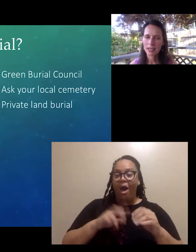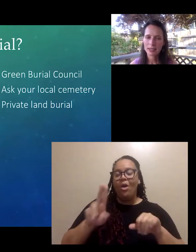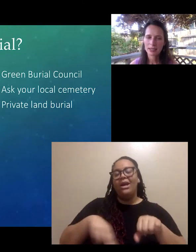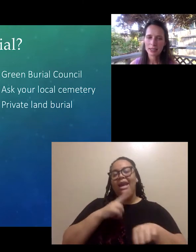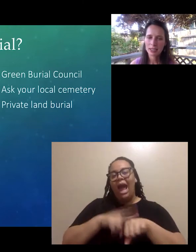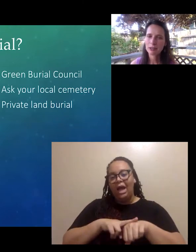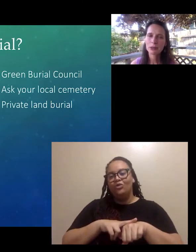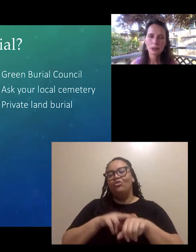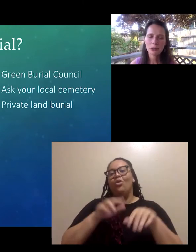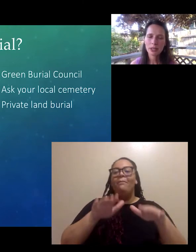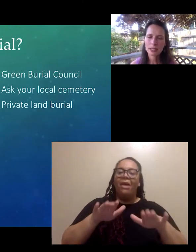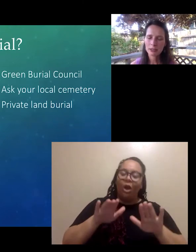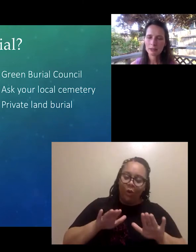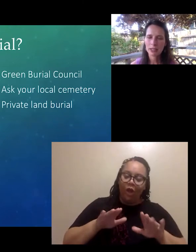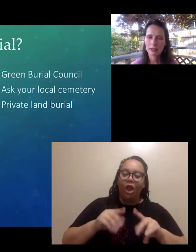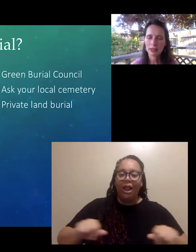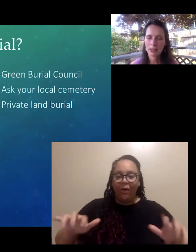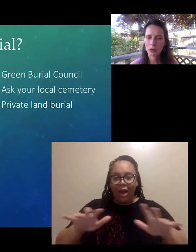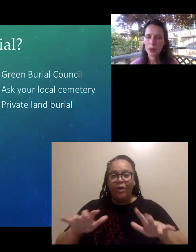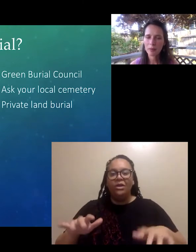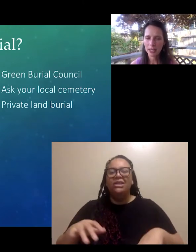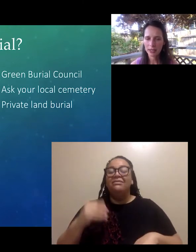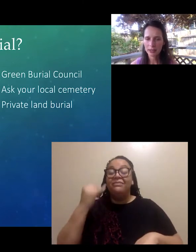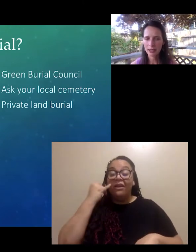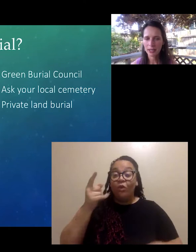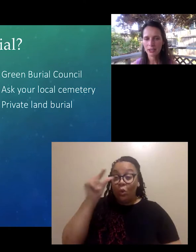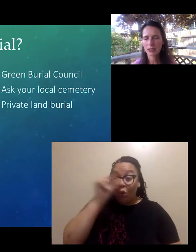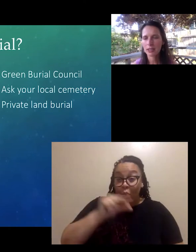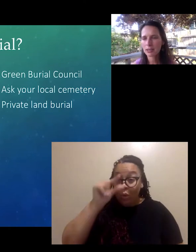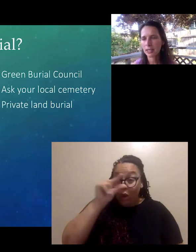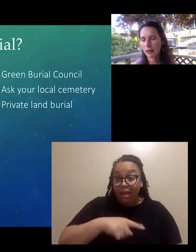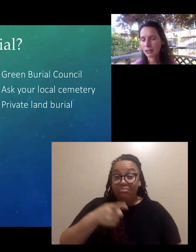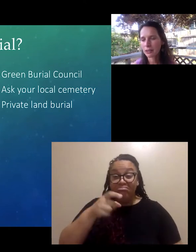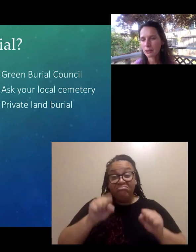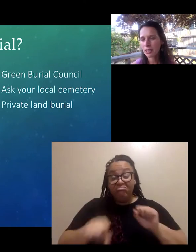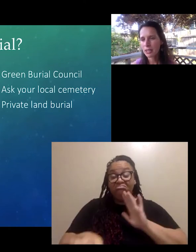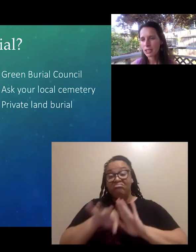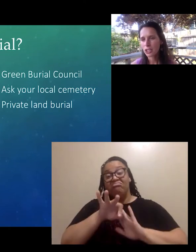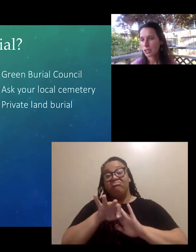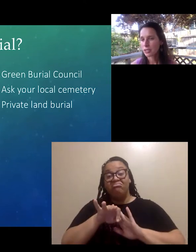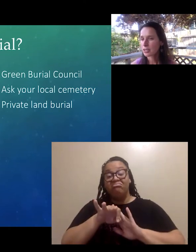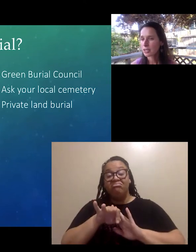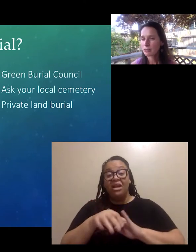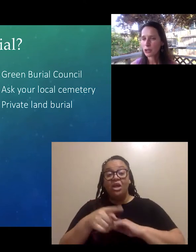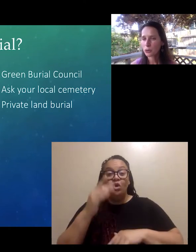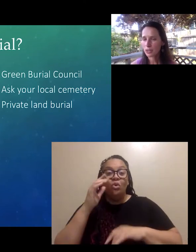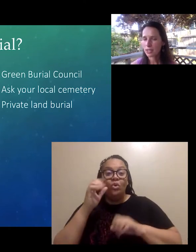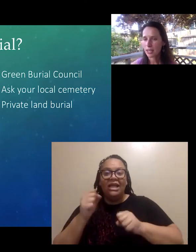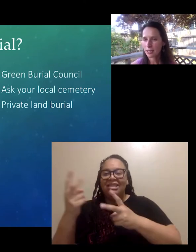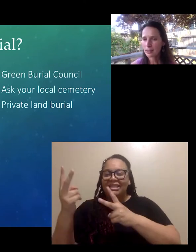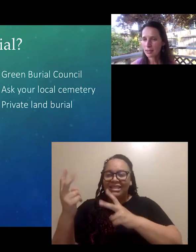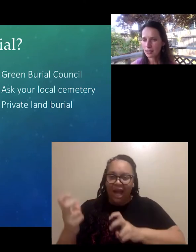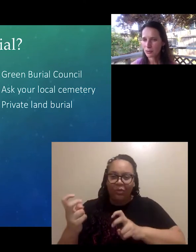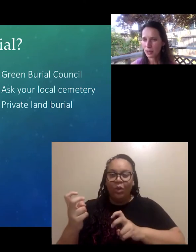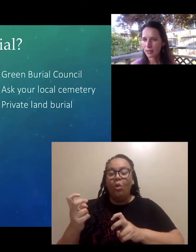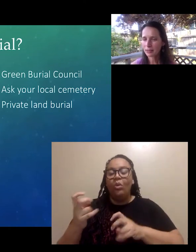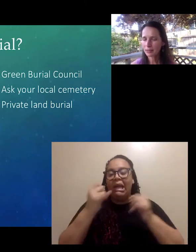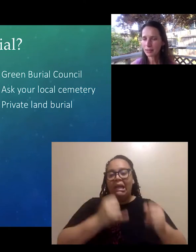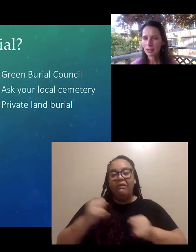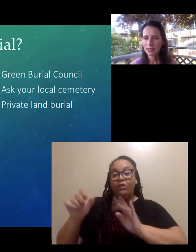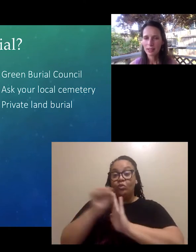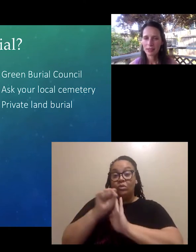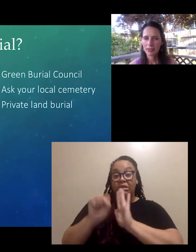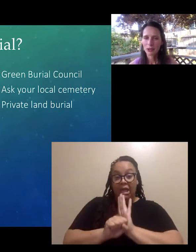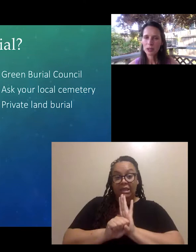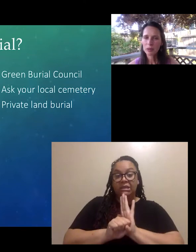And if you Googled this and found the website, you can actually download just individual states as well.